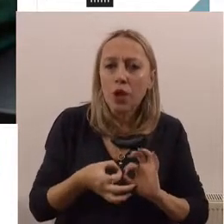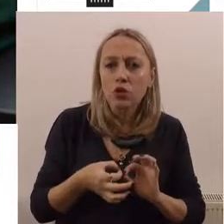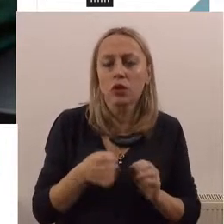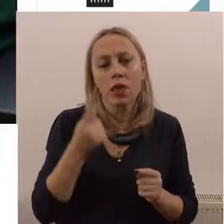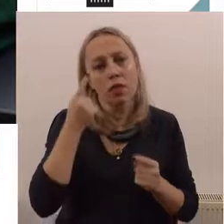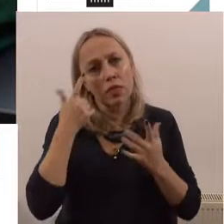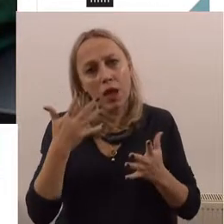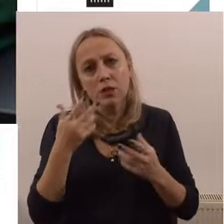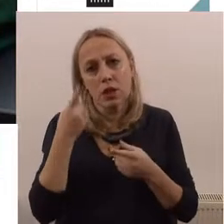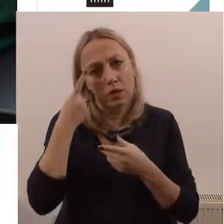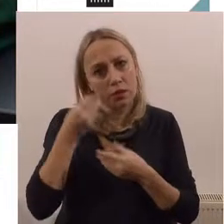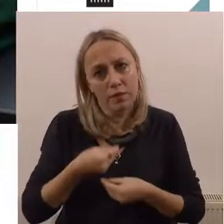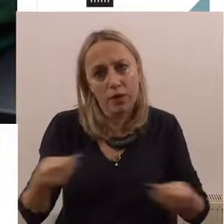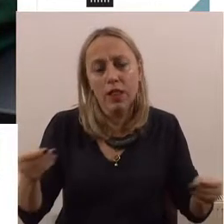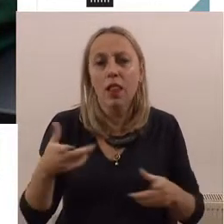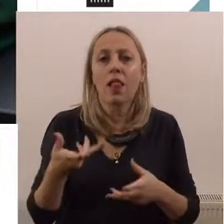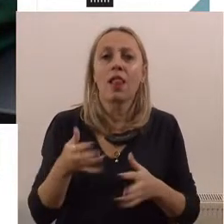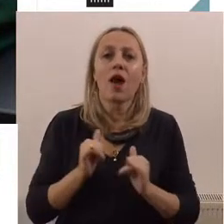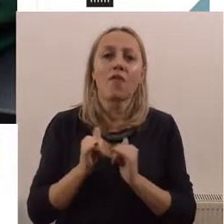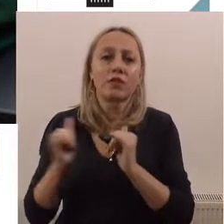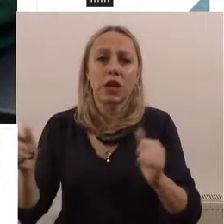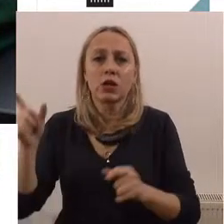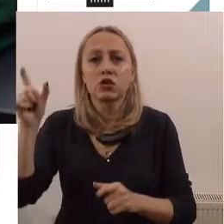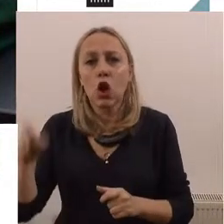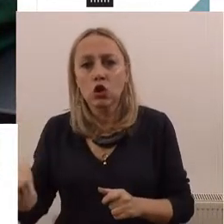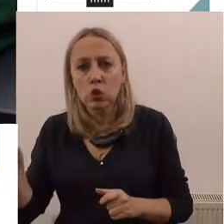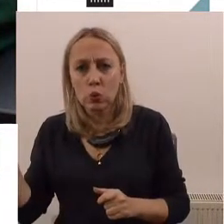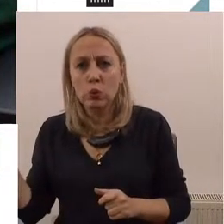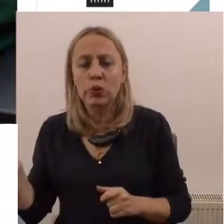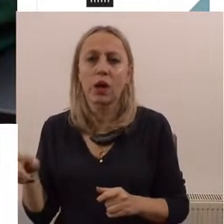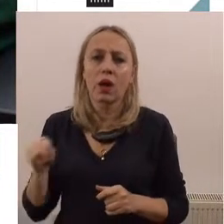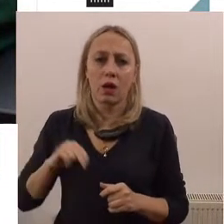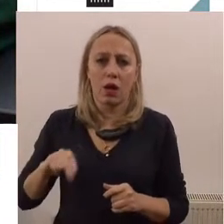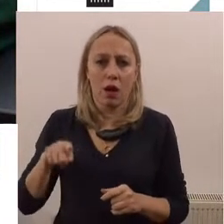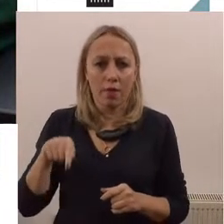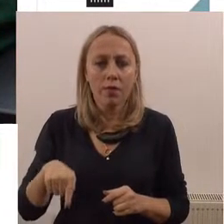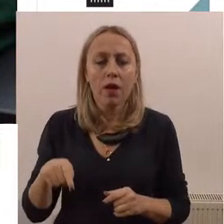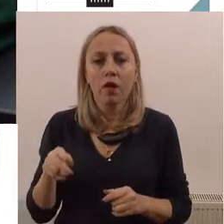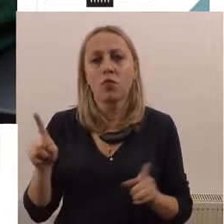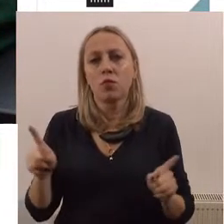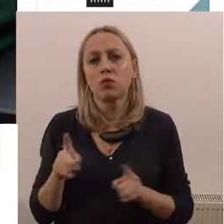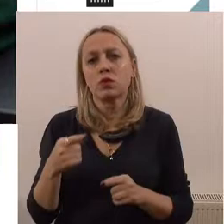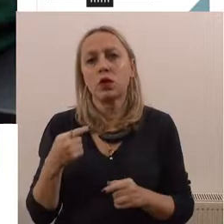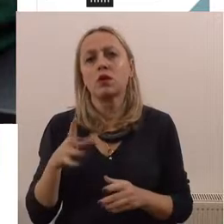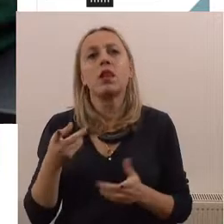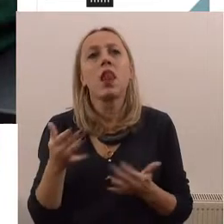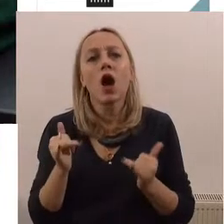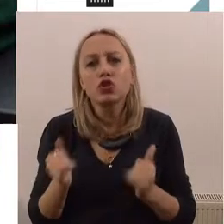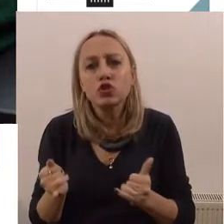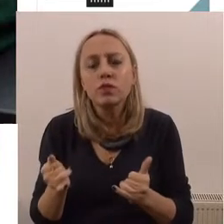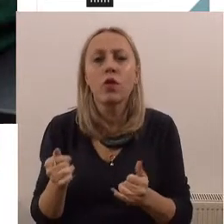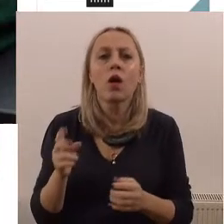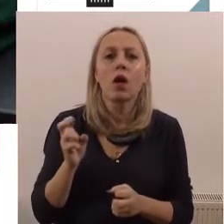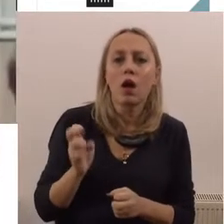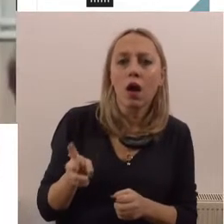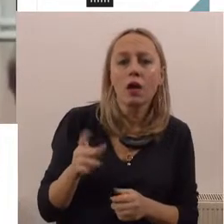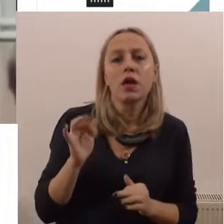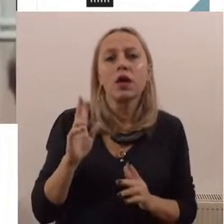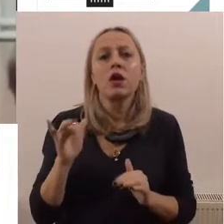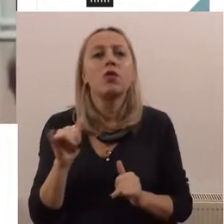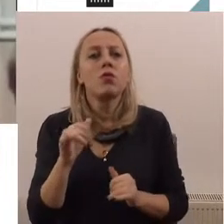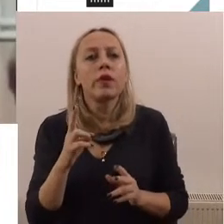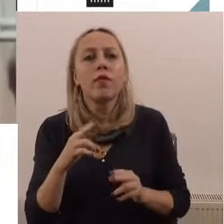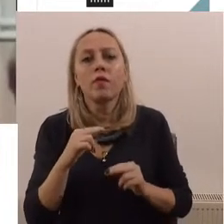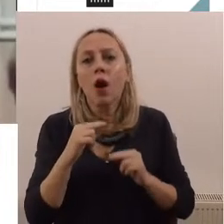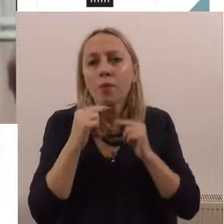or projects are prepared, they have to be accompanied by clear and sufficient